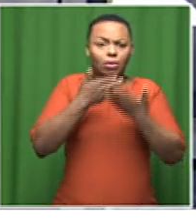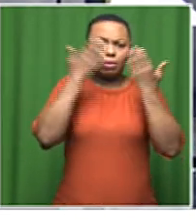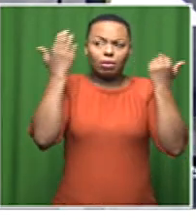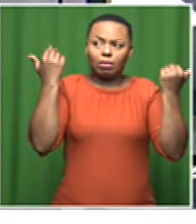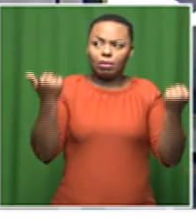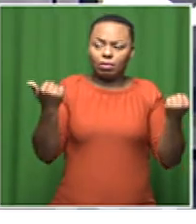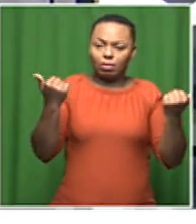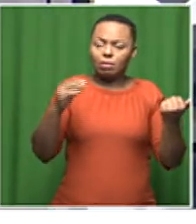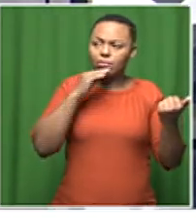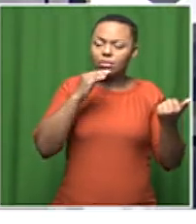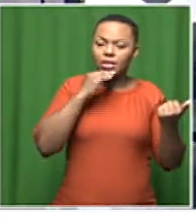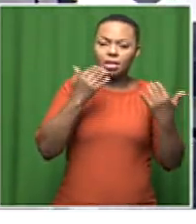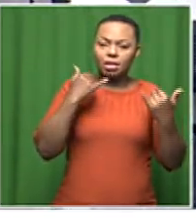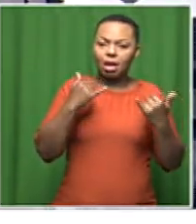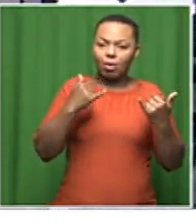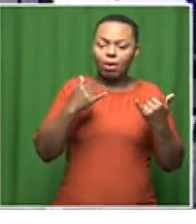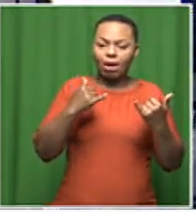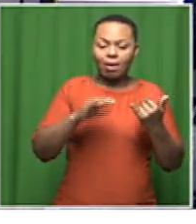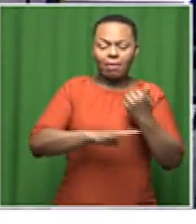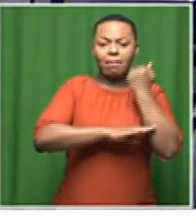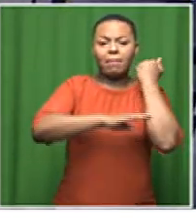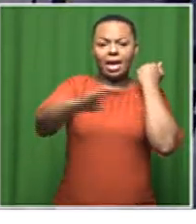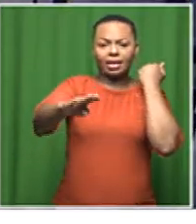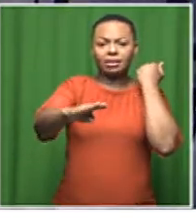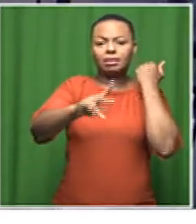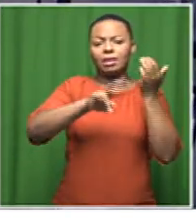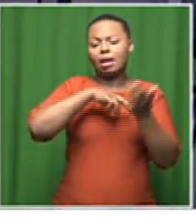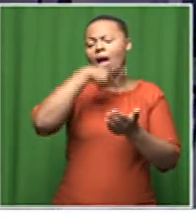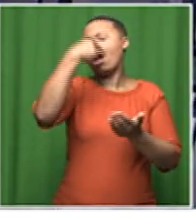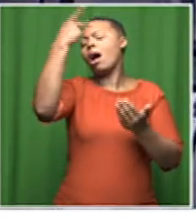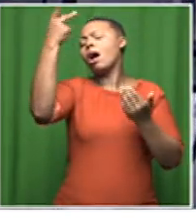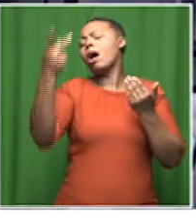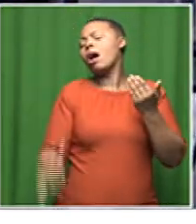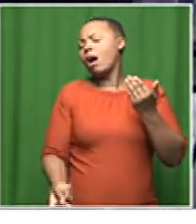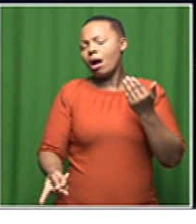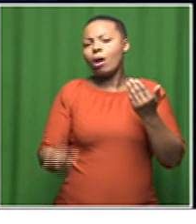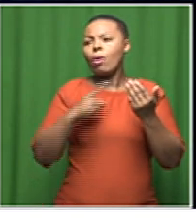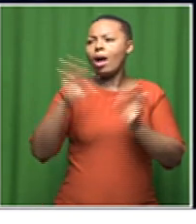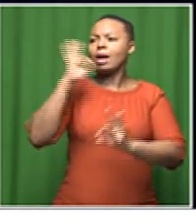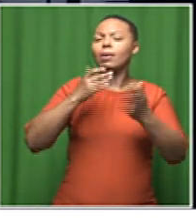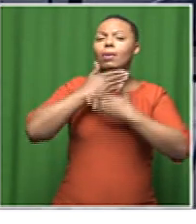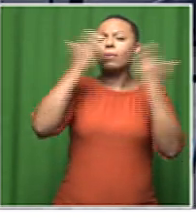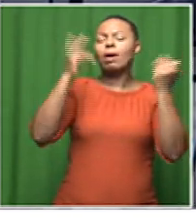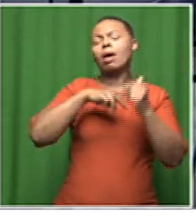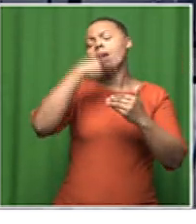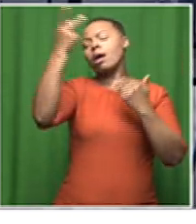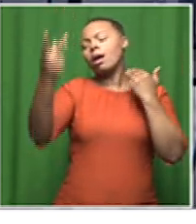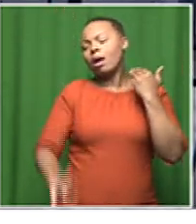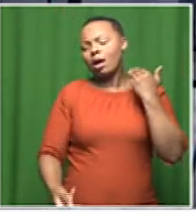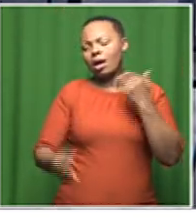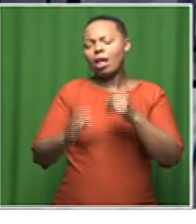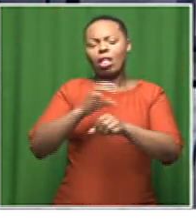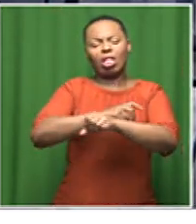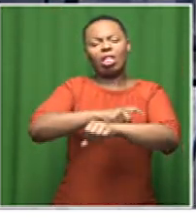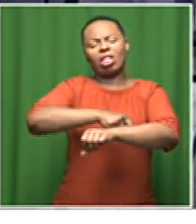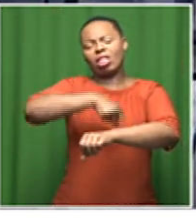is so high, I got up and I fell off this bed. And I had a drip on, and the drip is